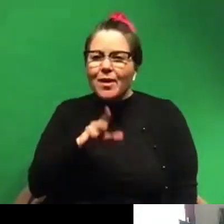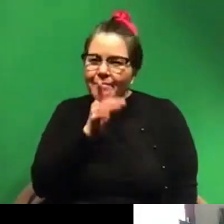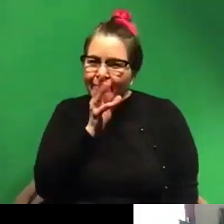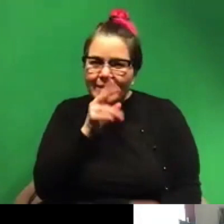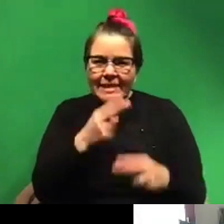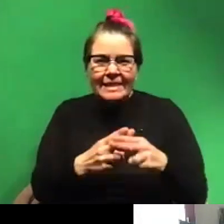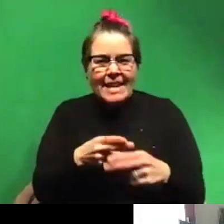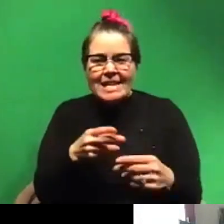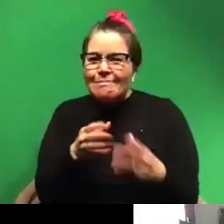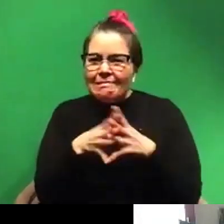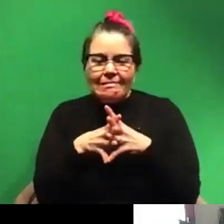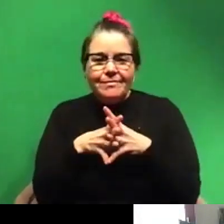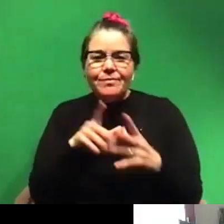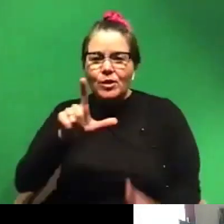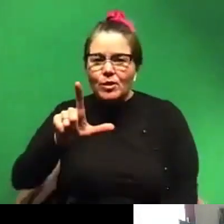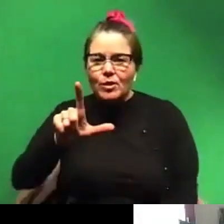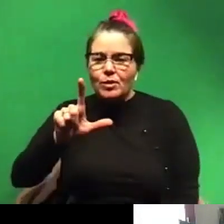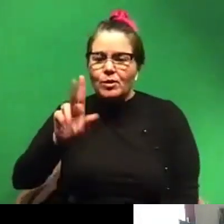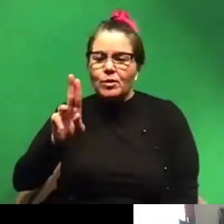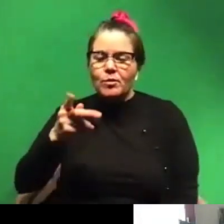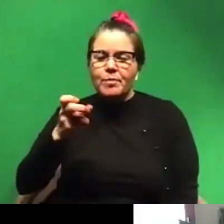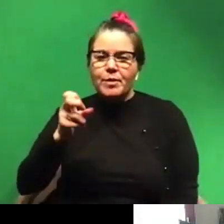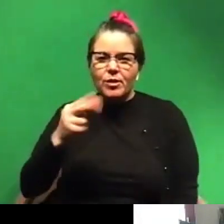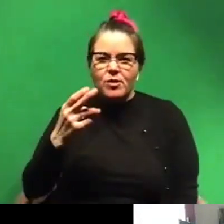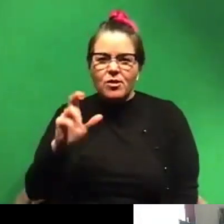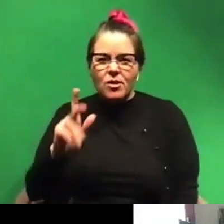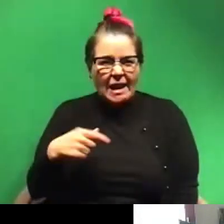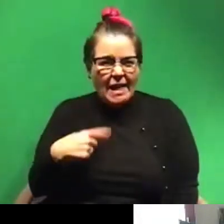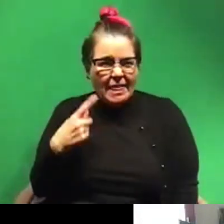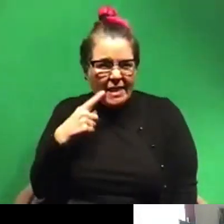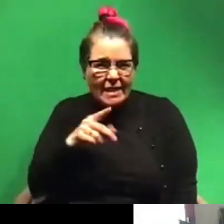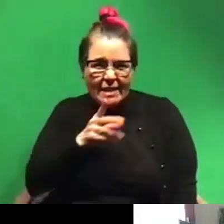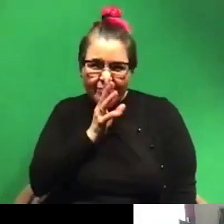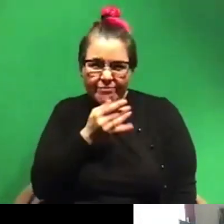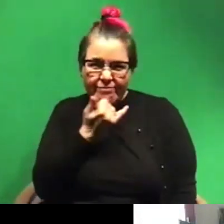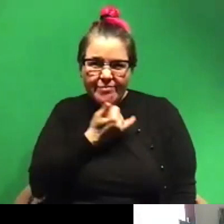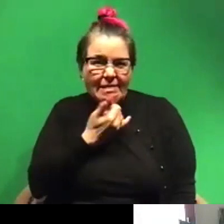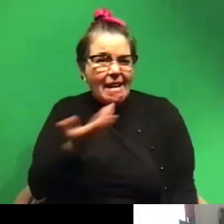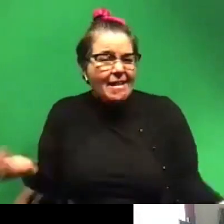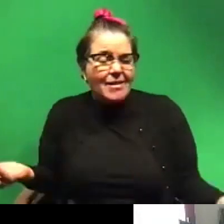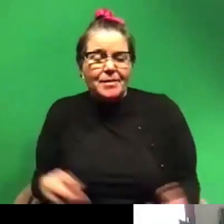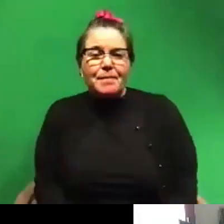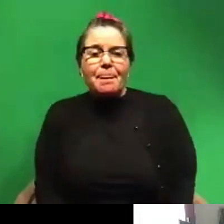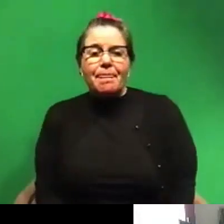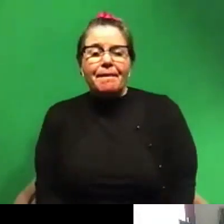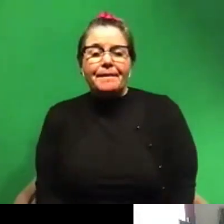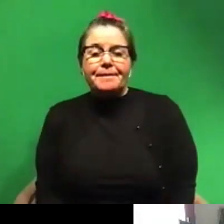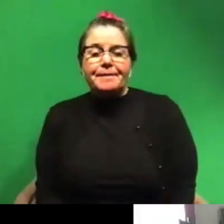Antoni Leeuwenhoek. I think I butchered it. Nailed it. No, he was totally like, that's right.